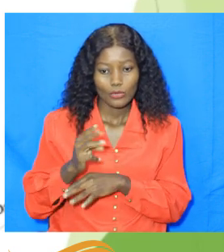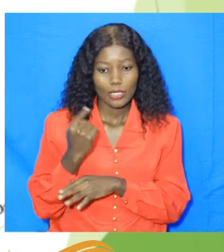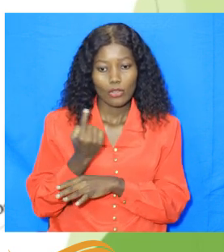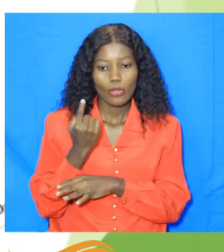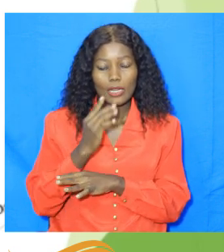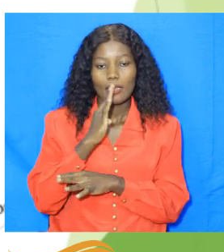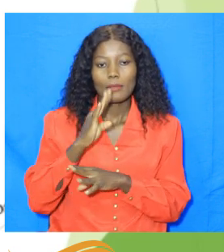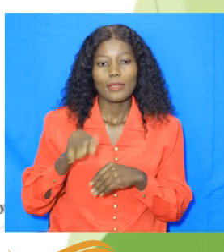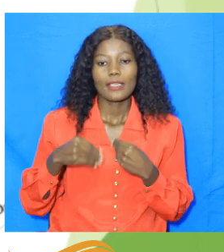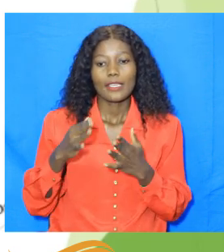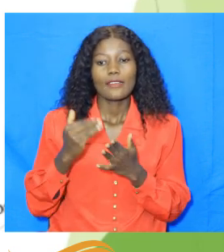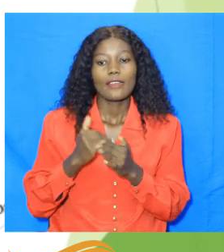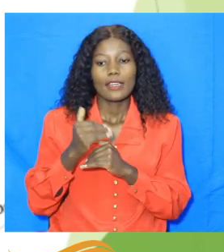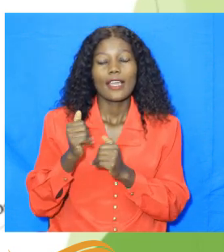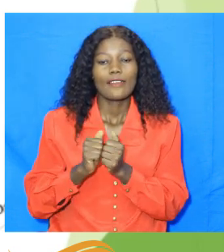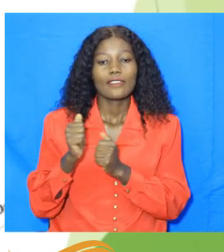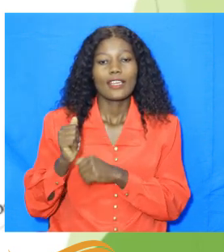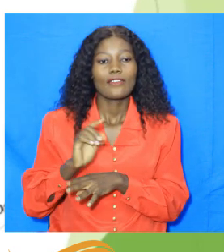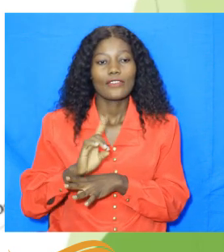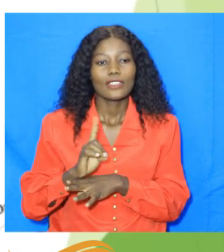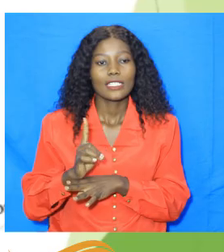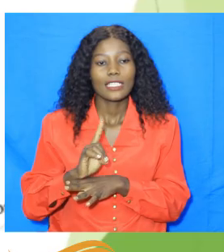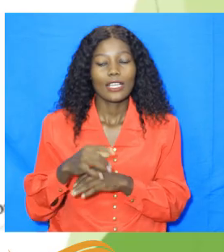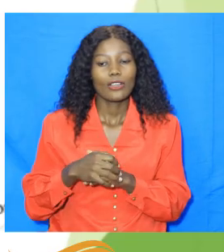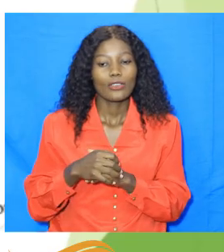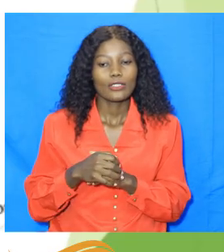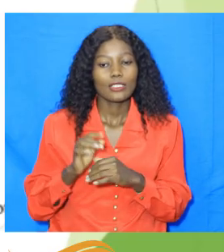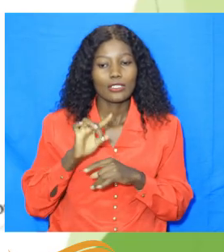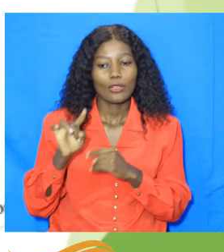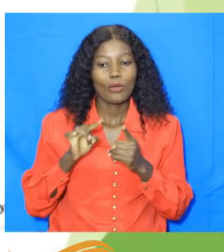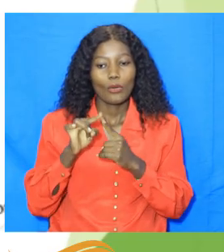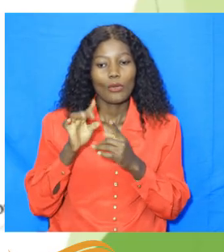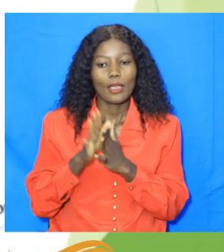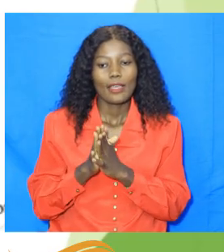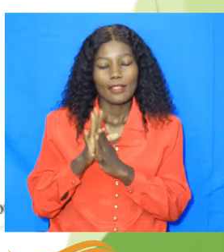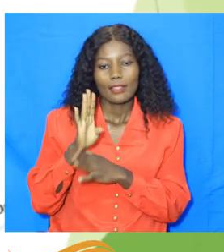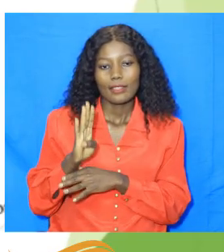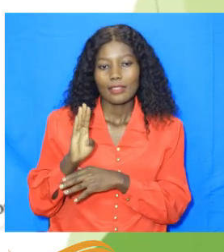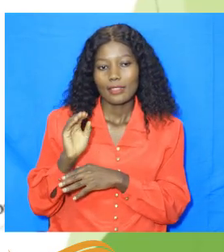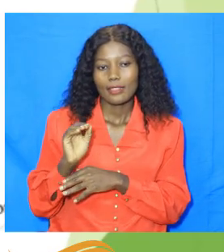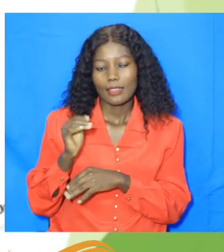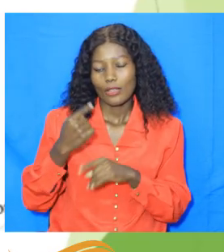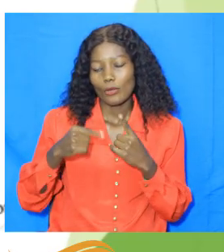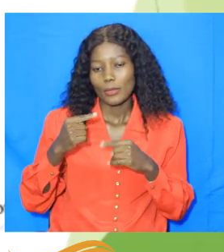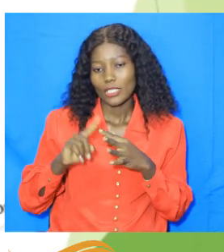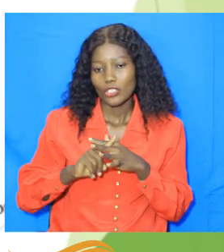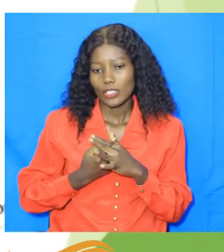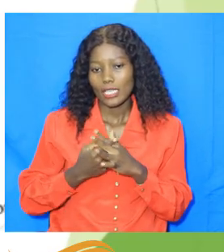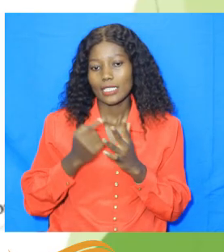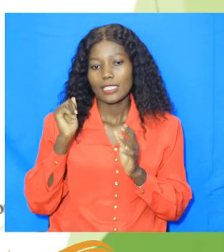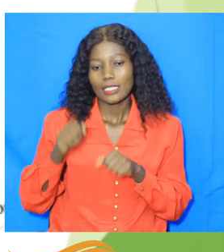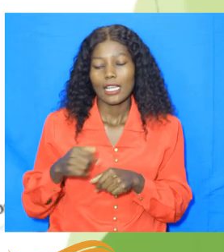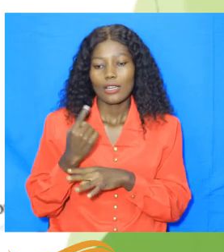after 15 seconds of the bout, when the bout starts. It cannot be given before the 15